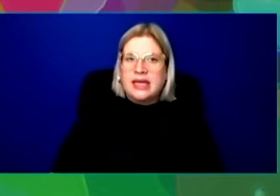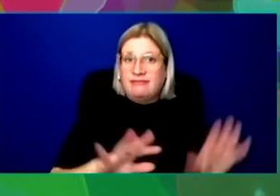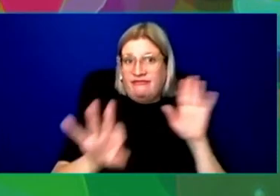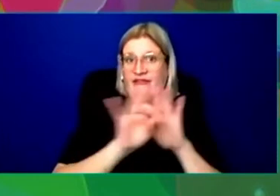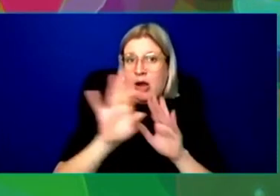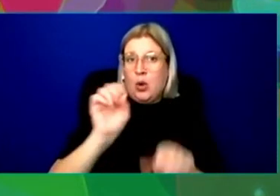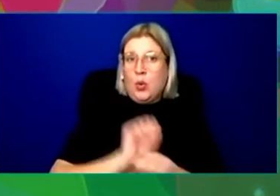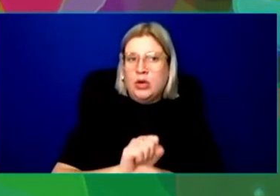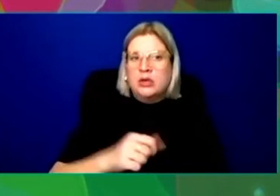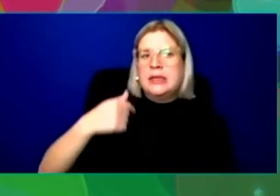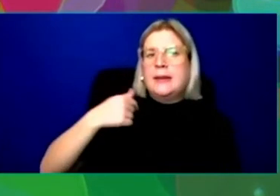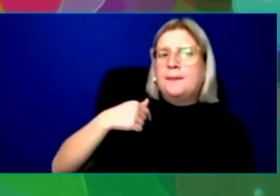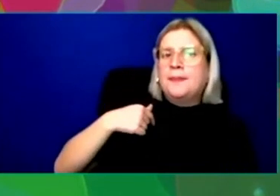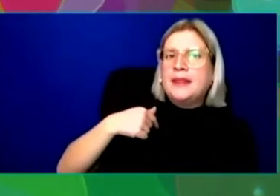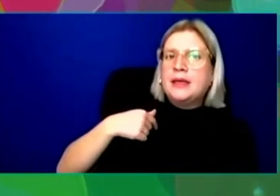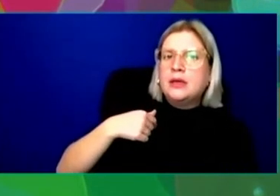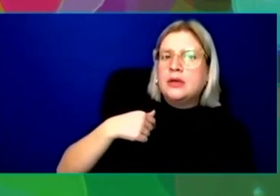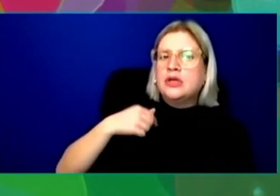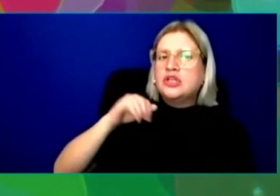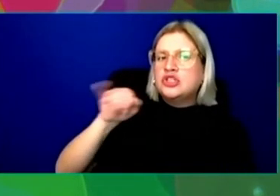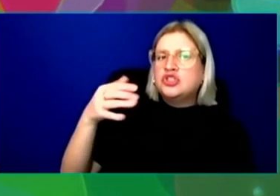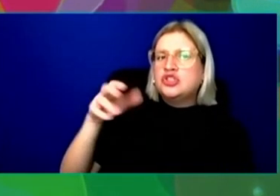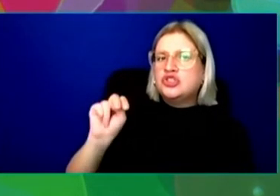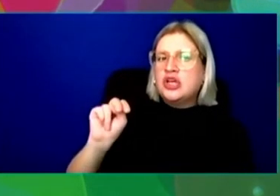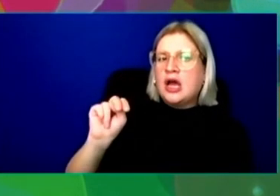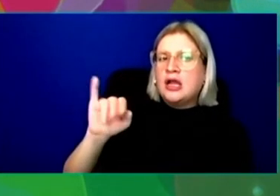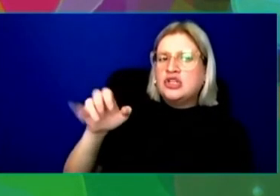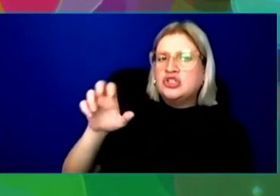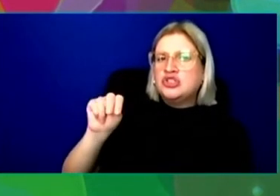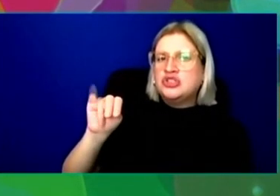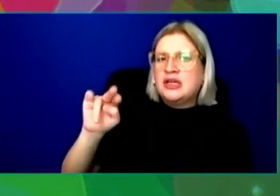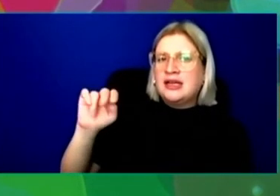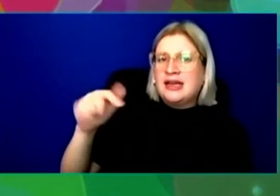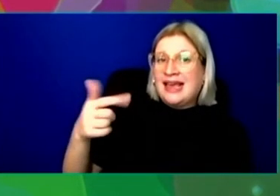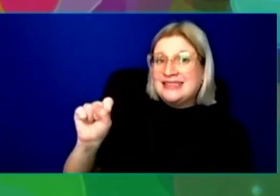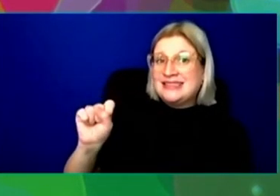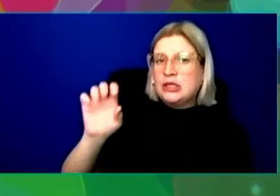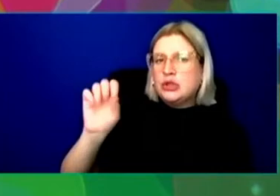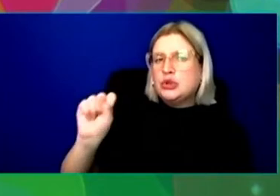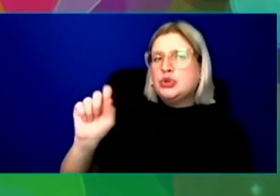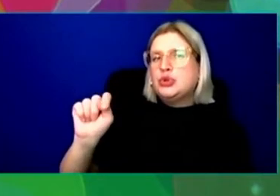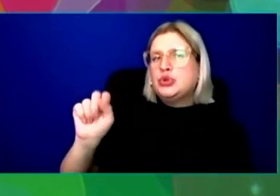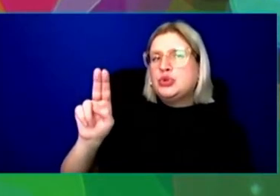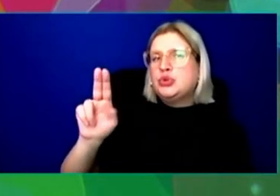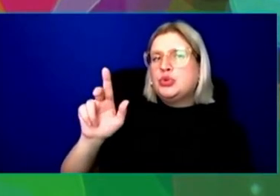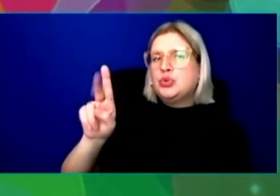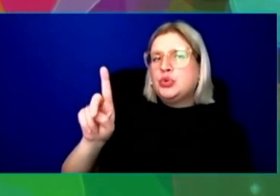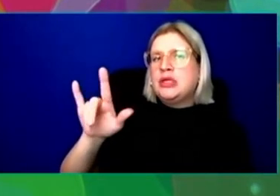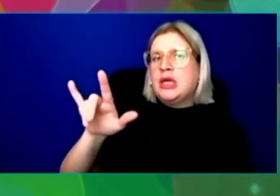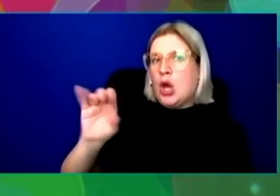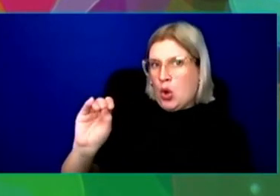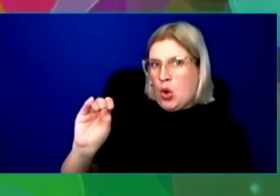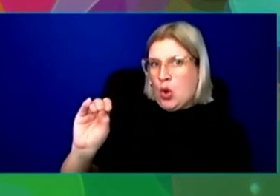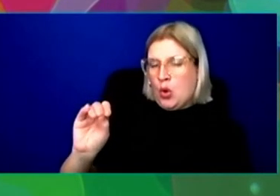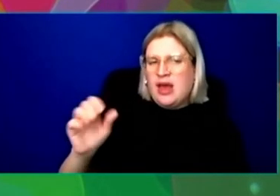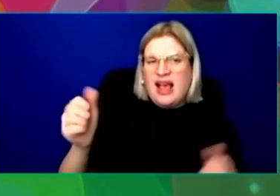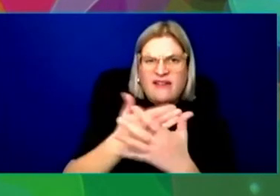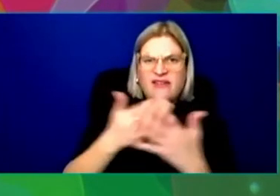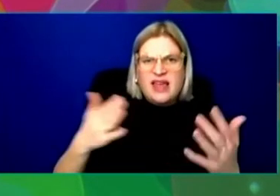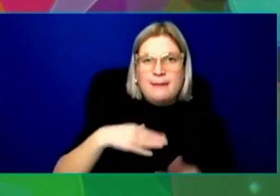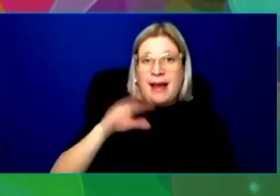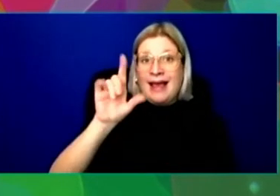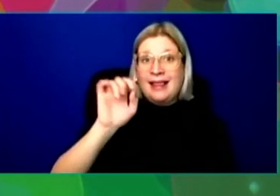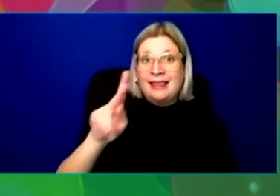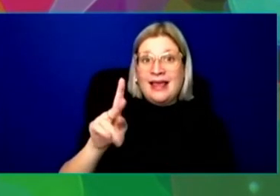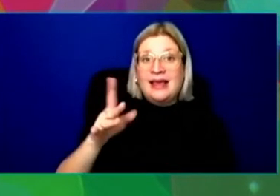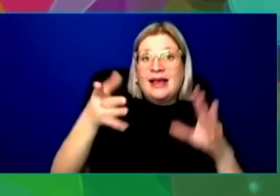I'm at John, my website is John Jennings Studio, all one word, .com, and all of my handles are there in the